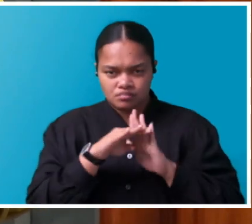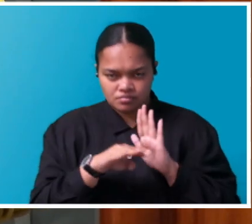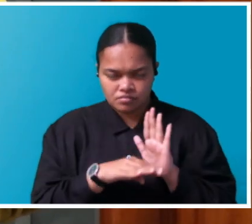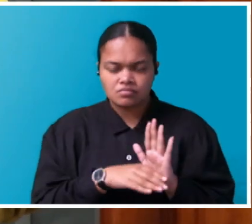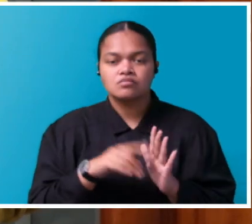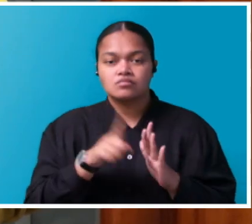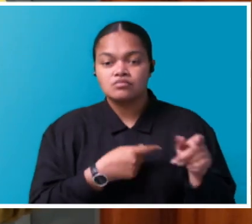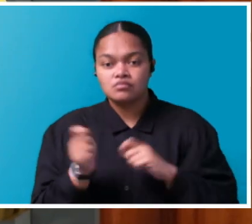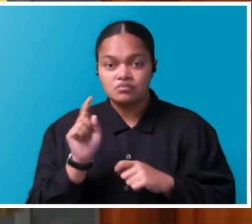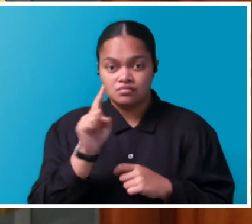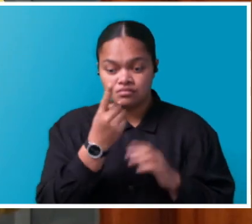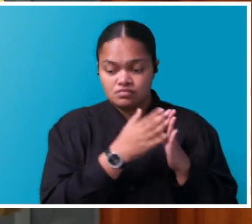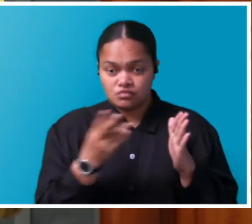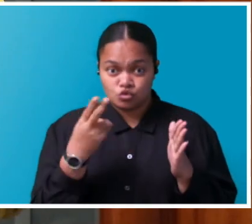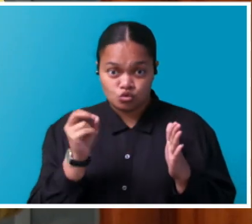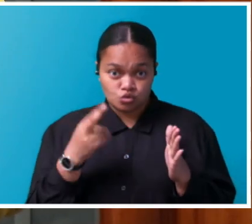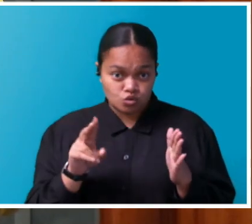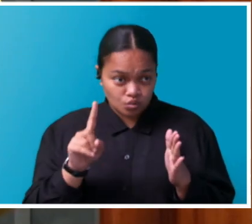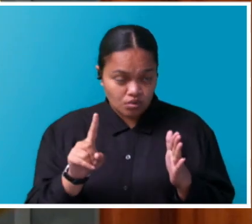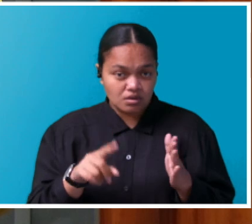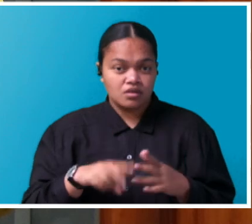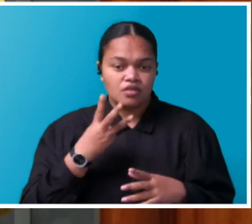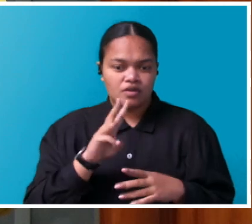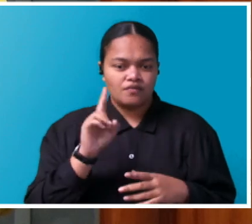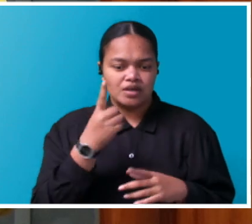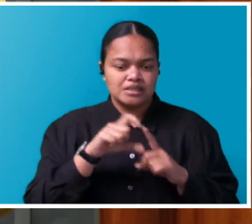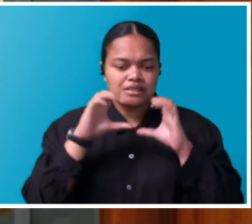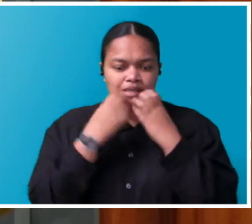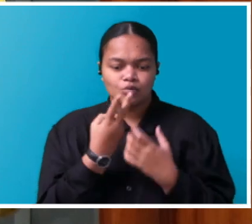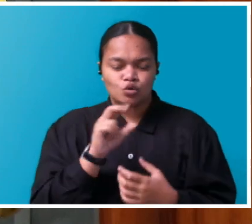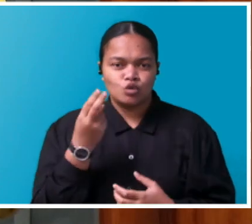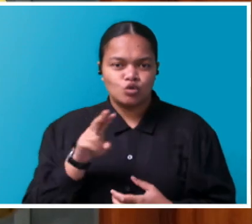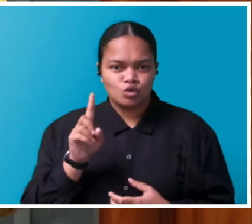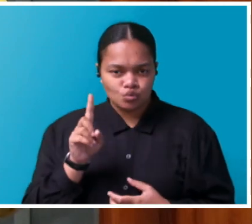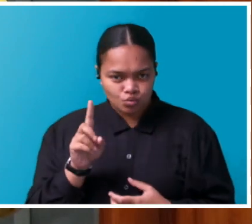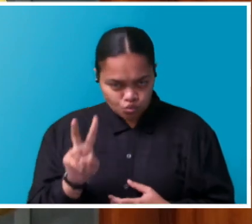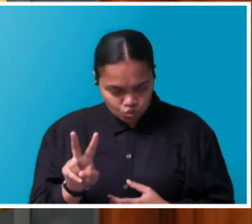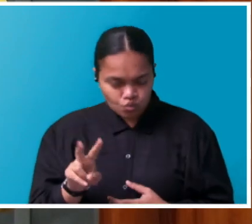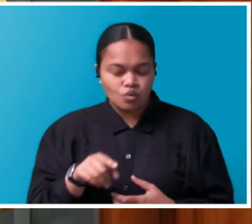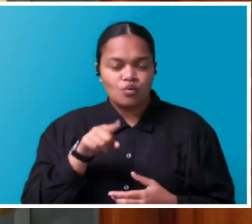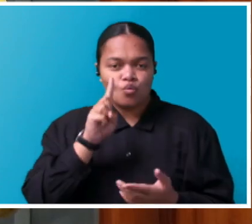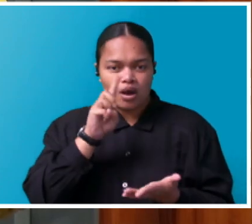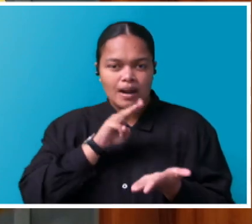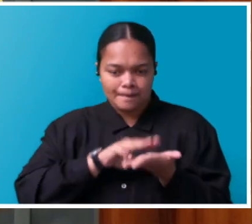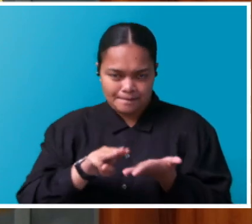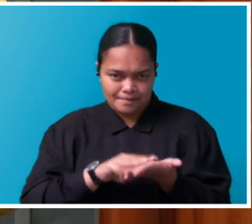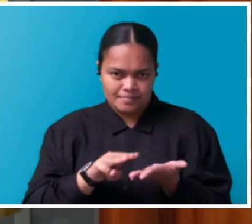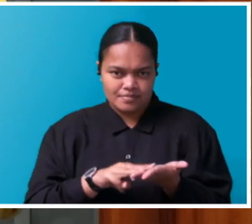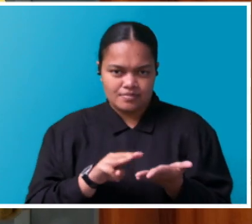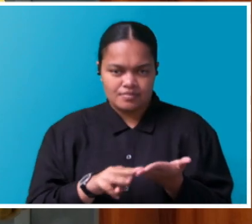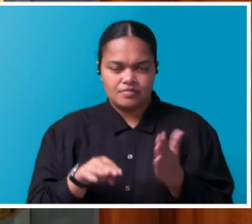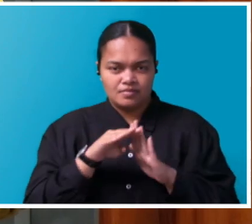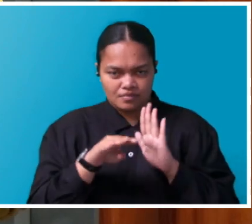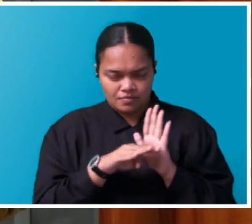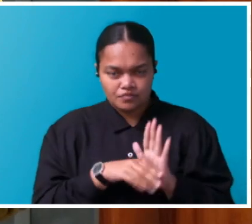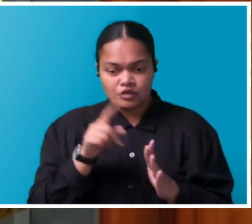1st, 2021 to 31st December 2022, 1 million emission reduction units. From January